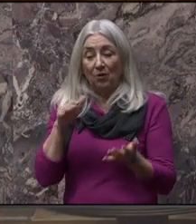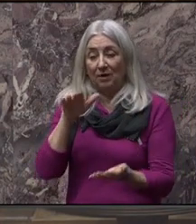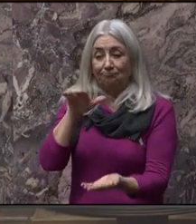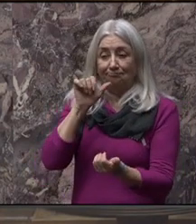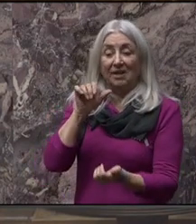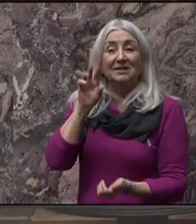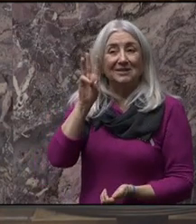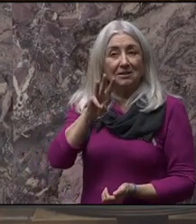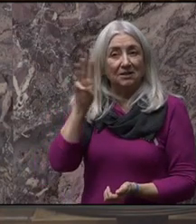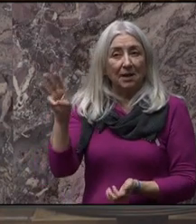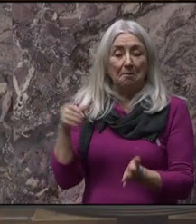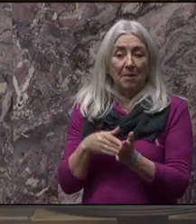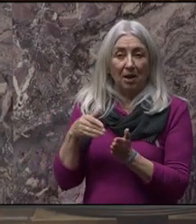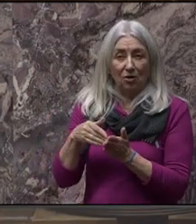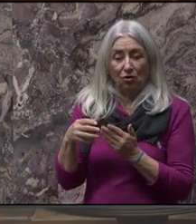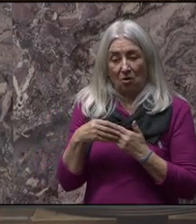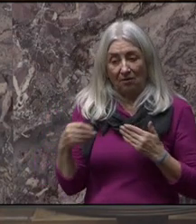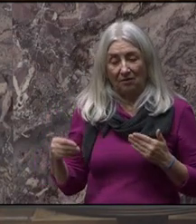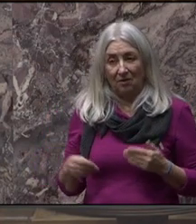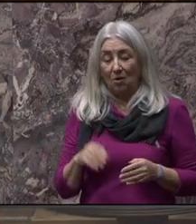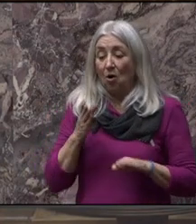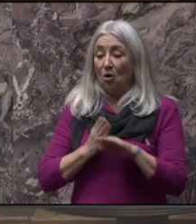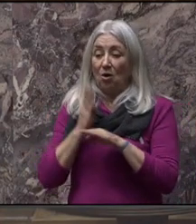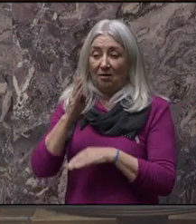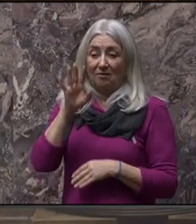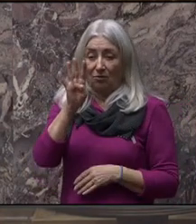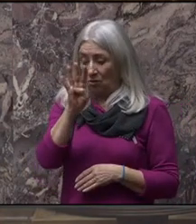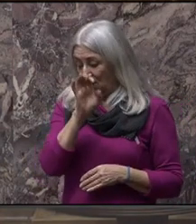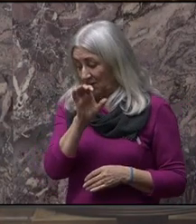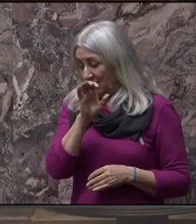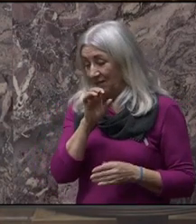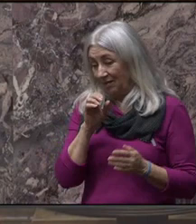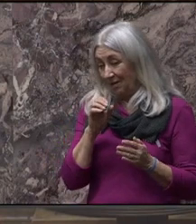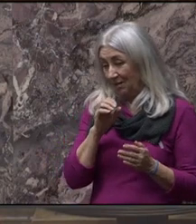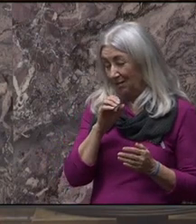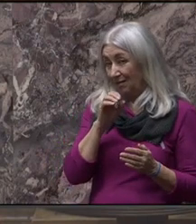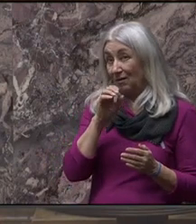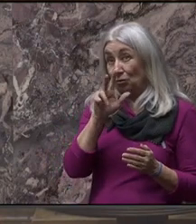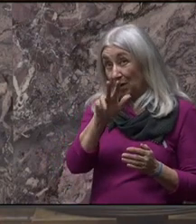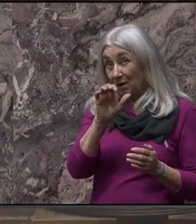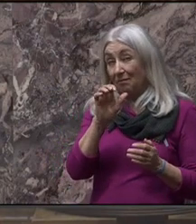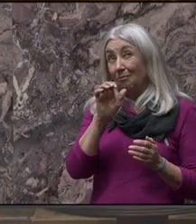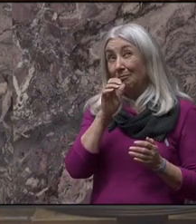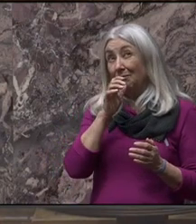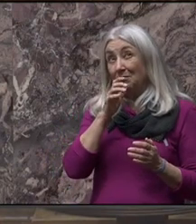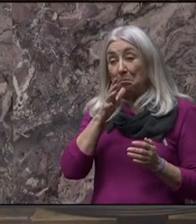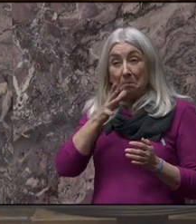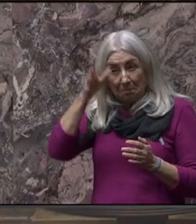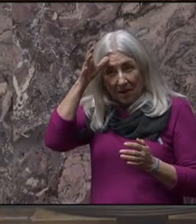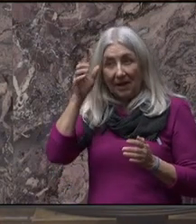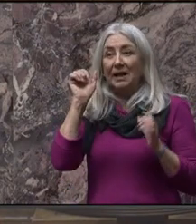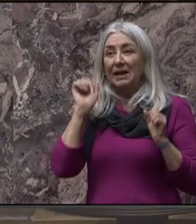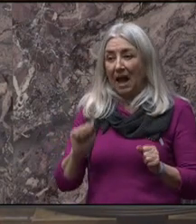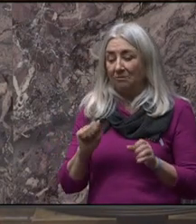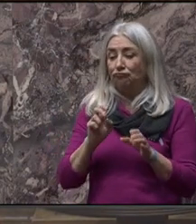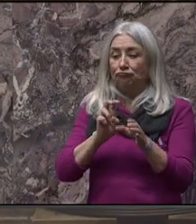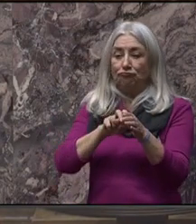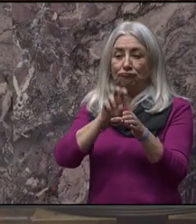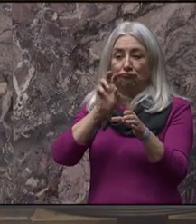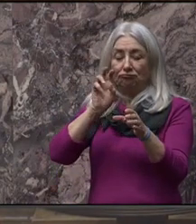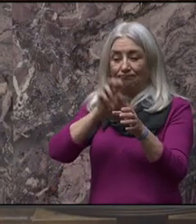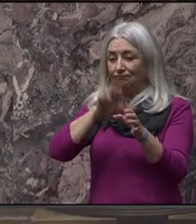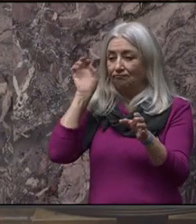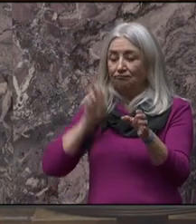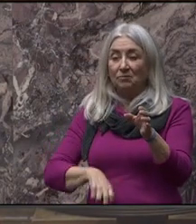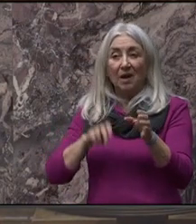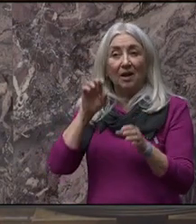million. More than 4,300 mums and dads now have the means to get off social assistance,